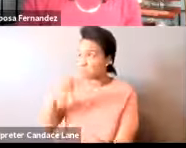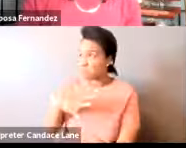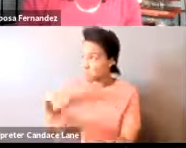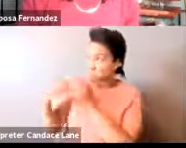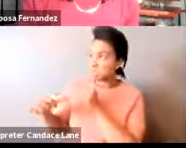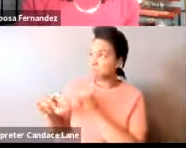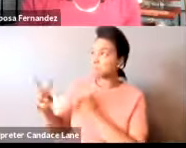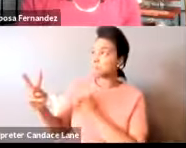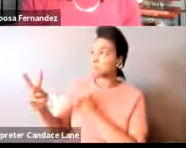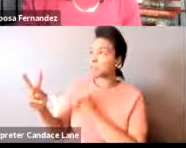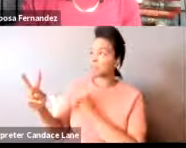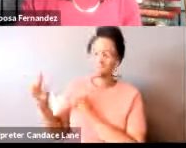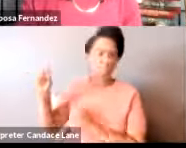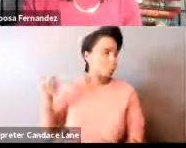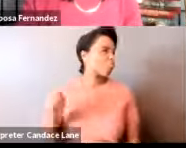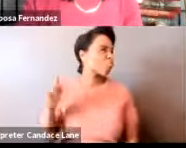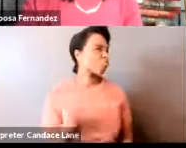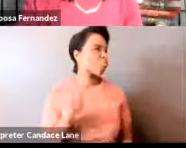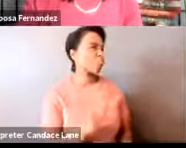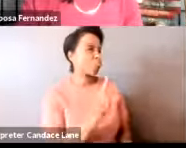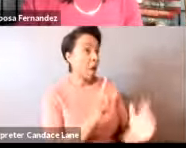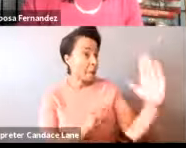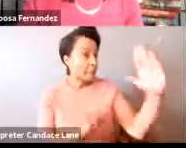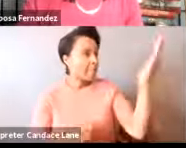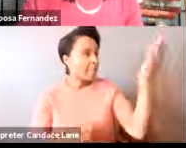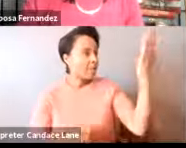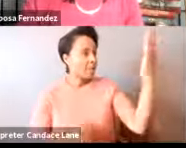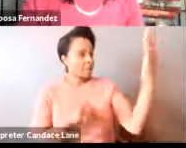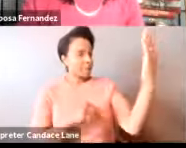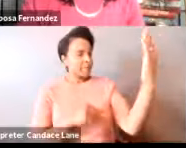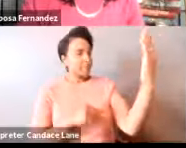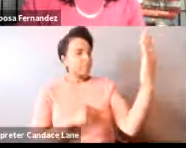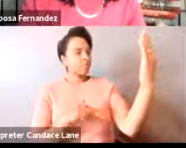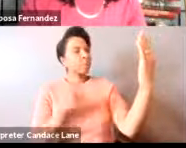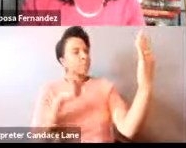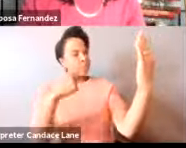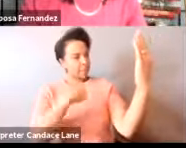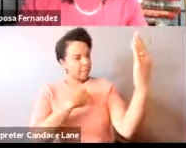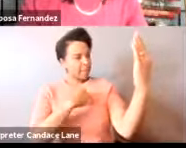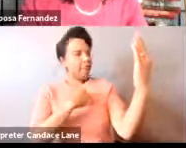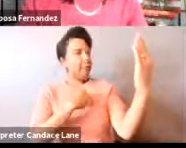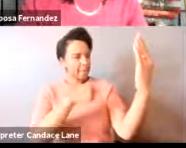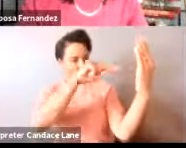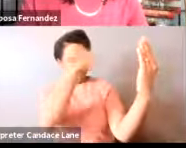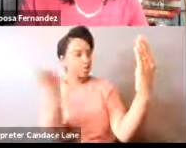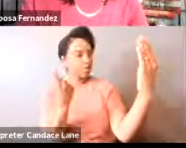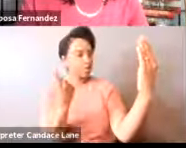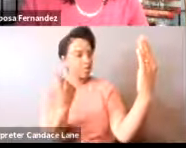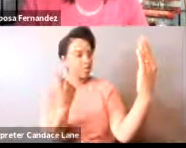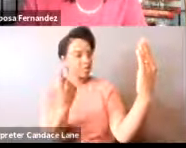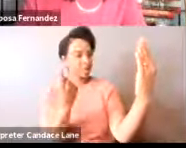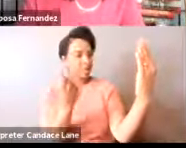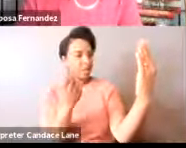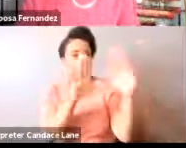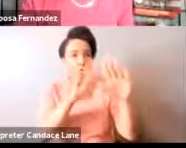looked in the mirror, and for the very first time said to myself, "I too am Black. Save the